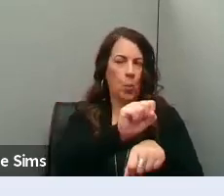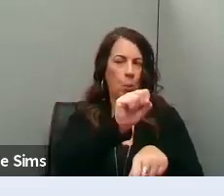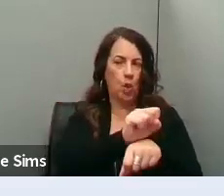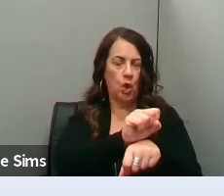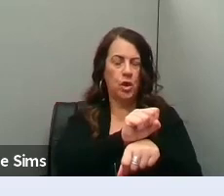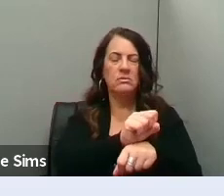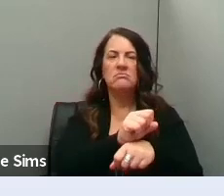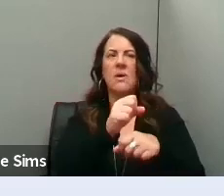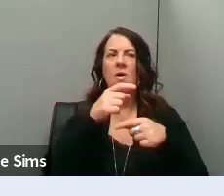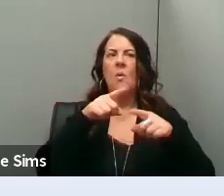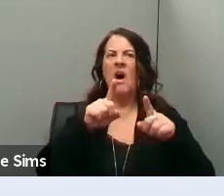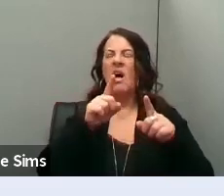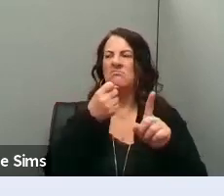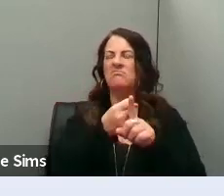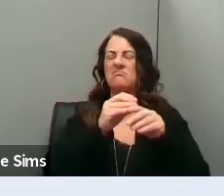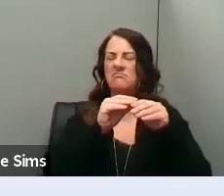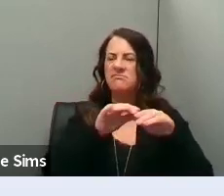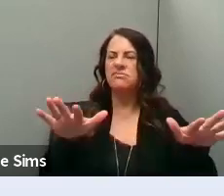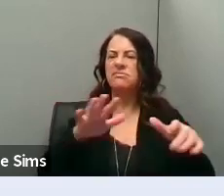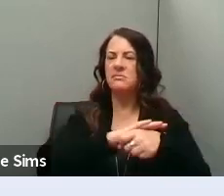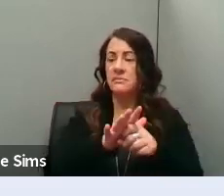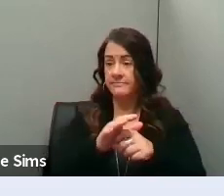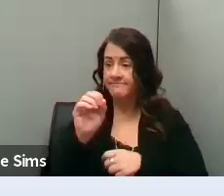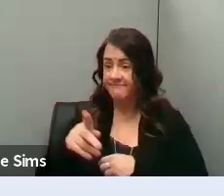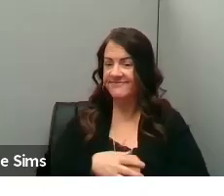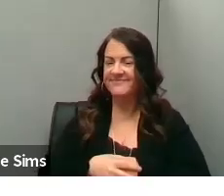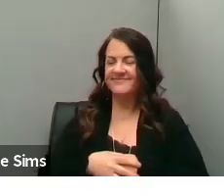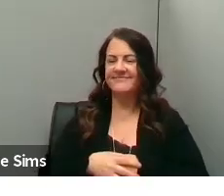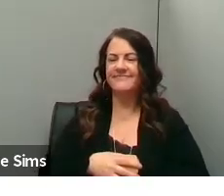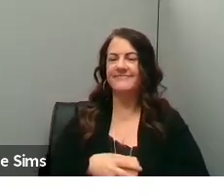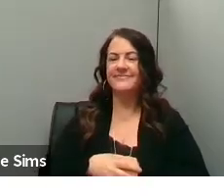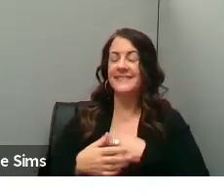this pandemic. Next slide, please.